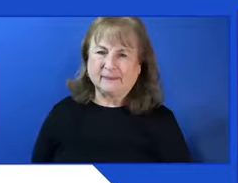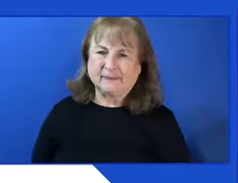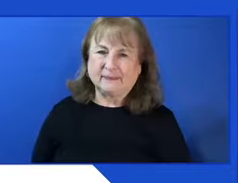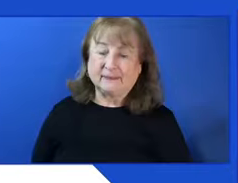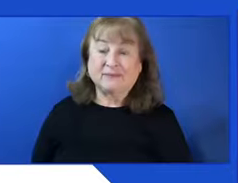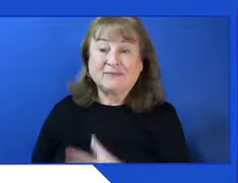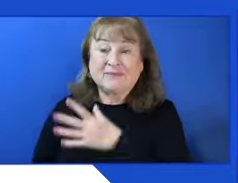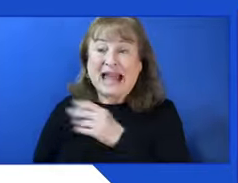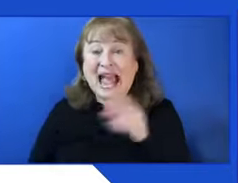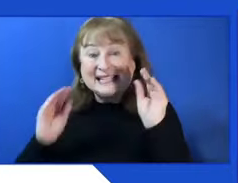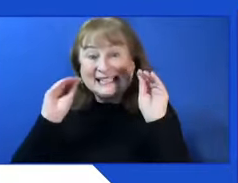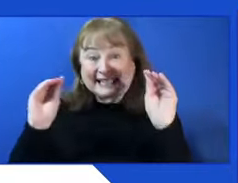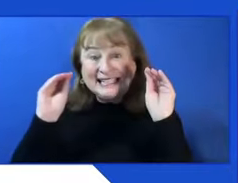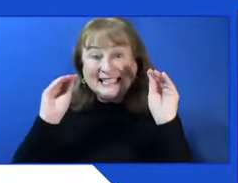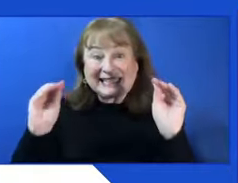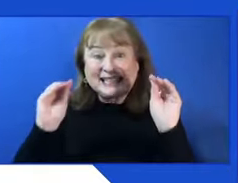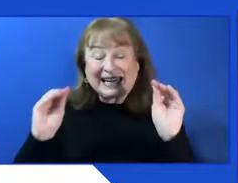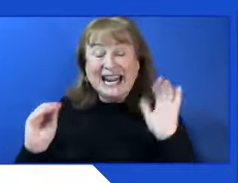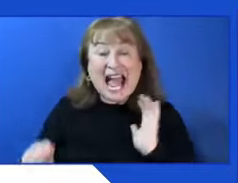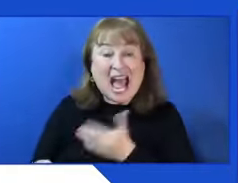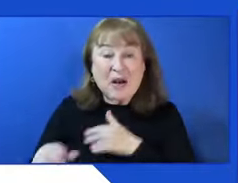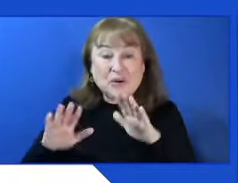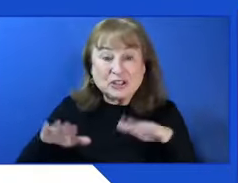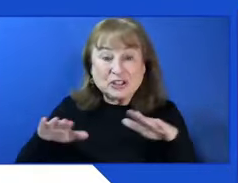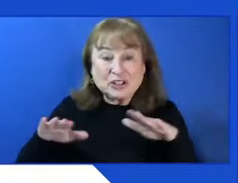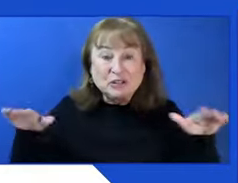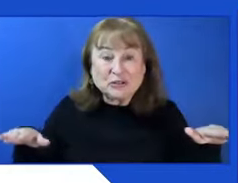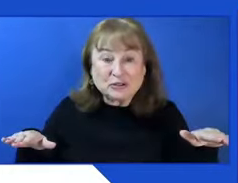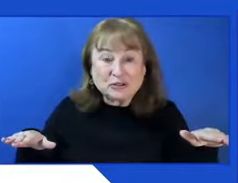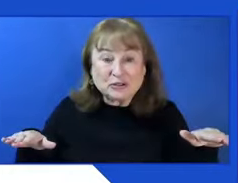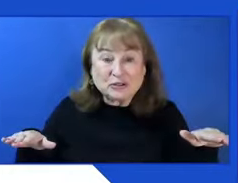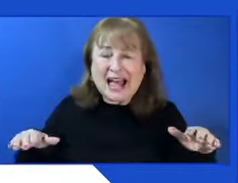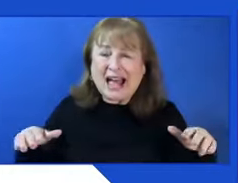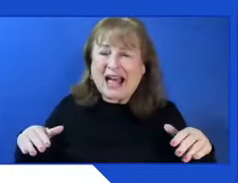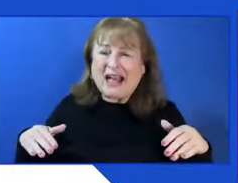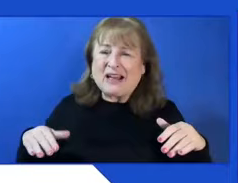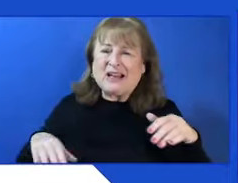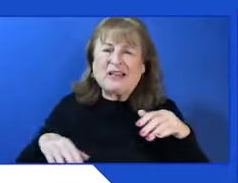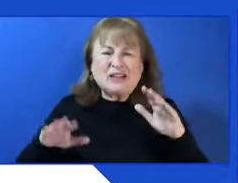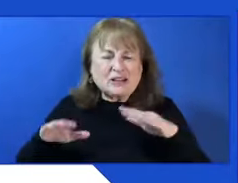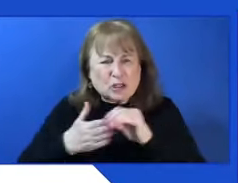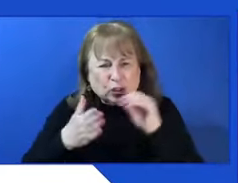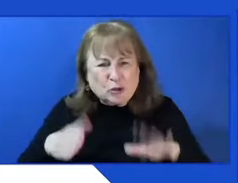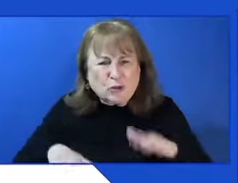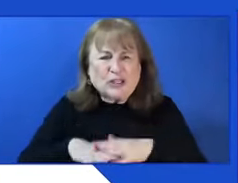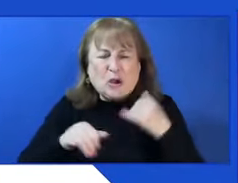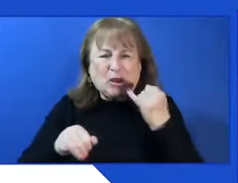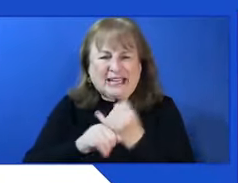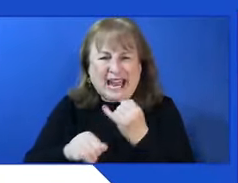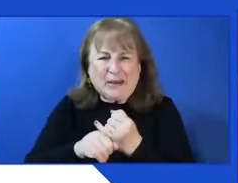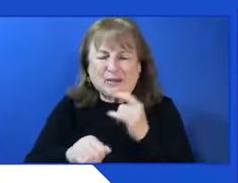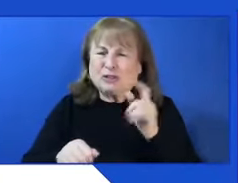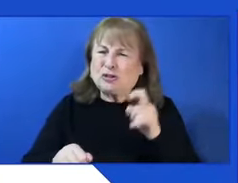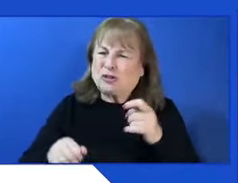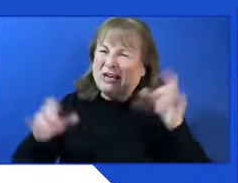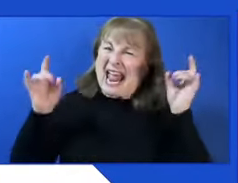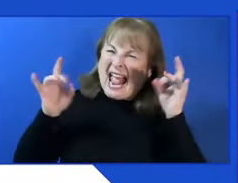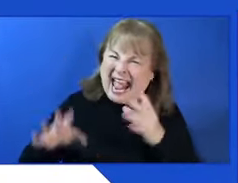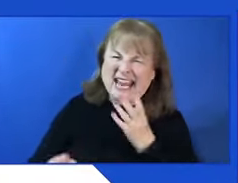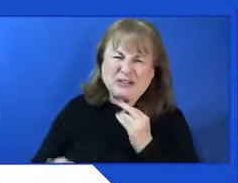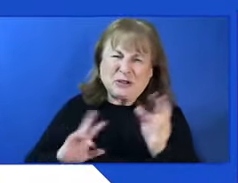And teaching our children, our youth on campuses to hate Jews